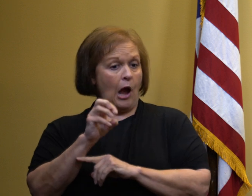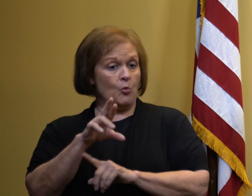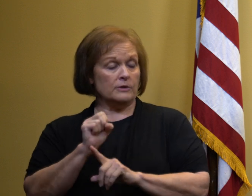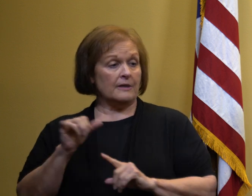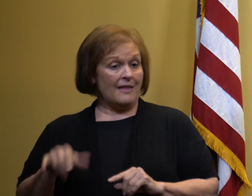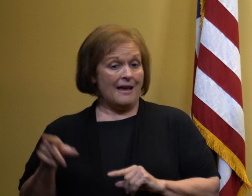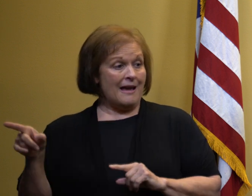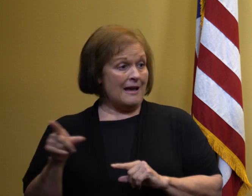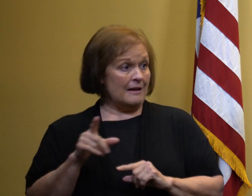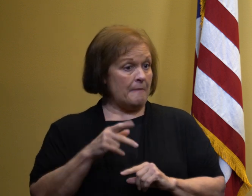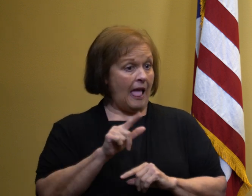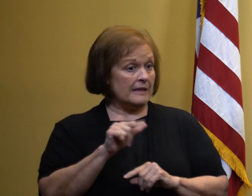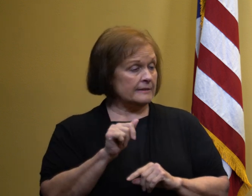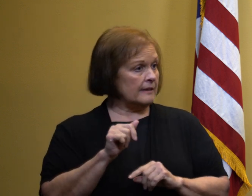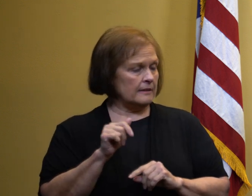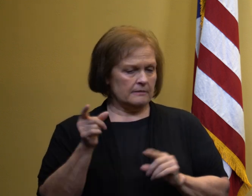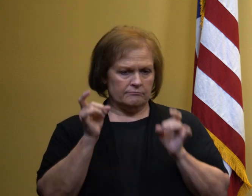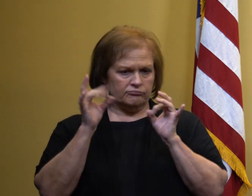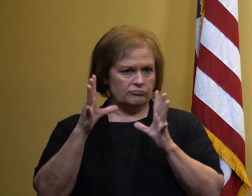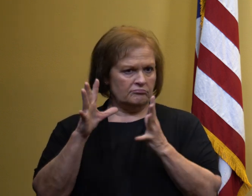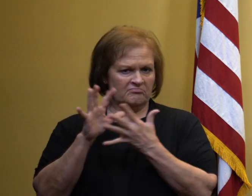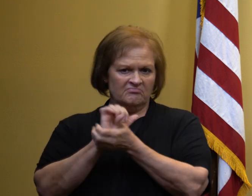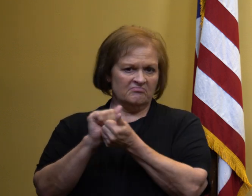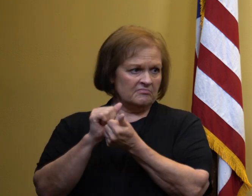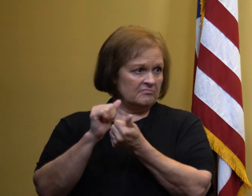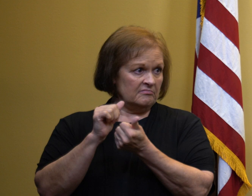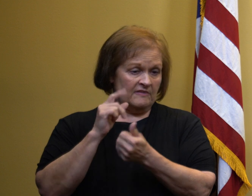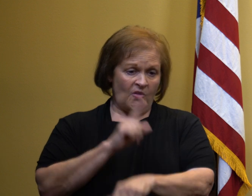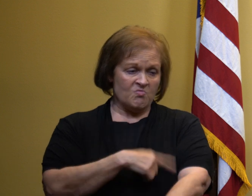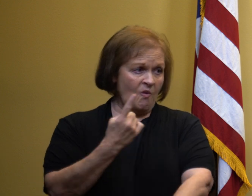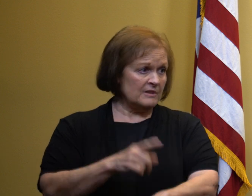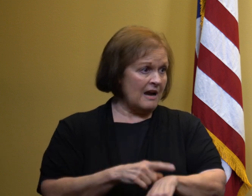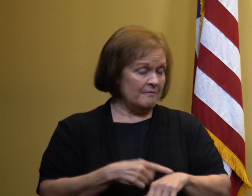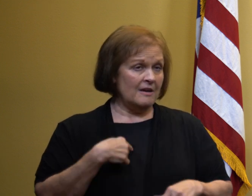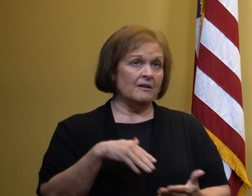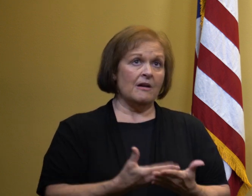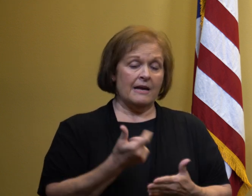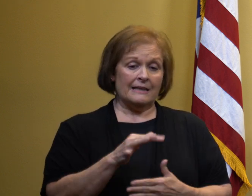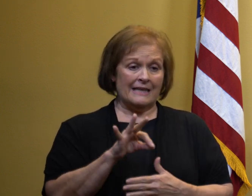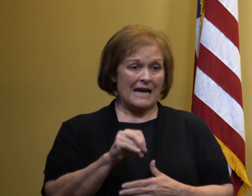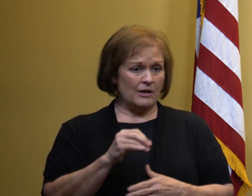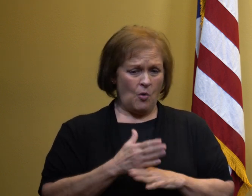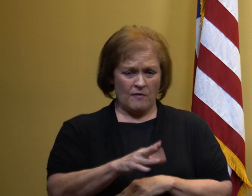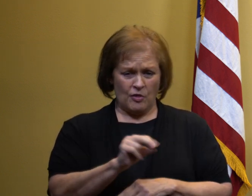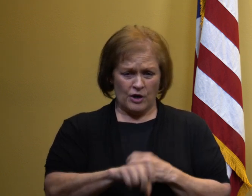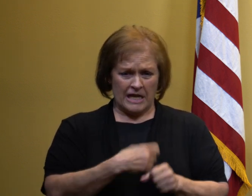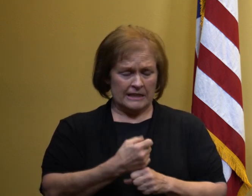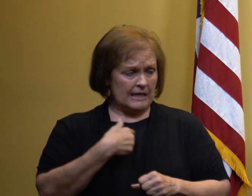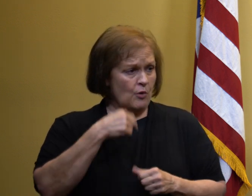Plaza Tower has been blighted since I know. Coming here in 1990, over 30 years,